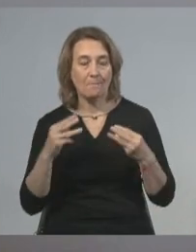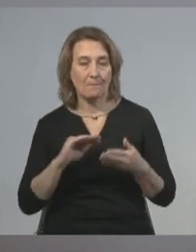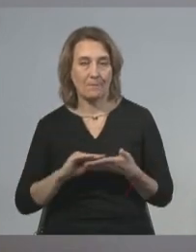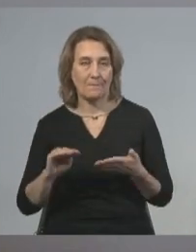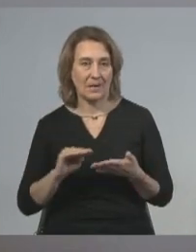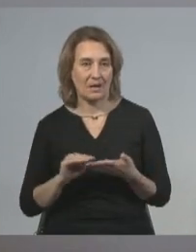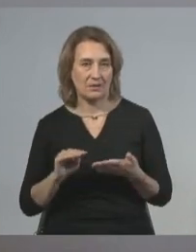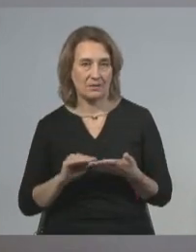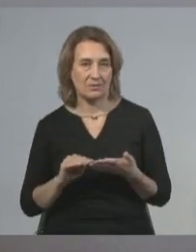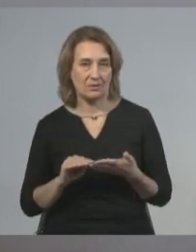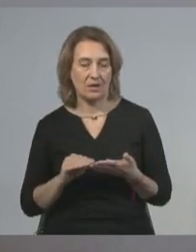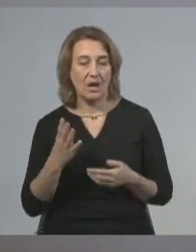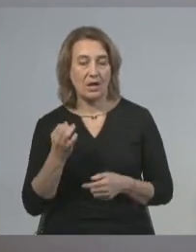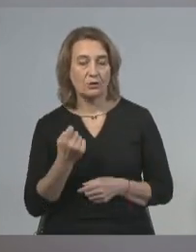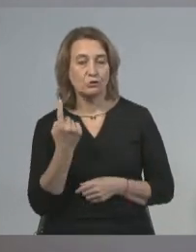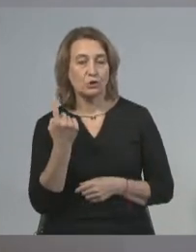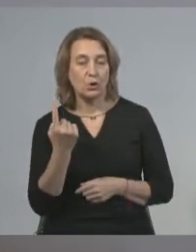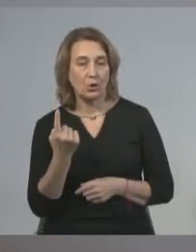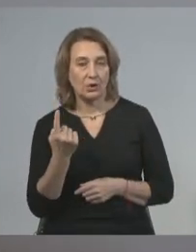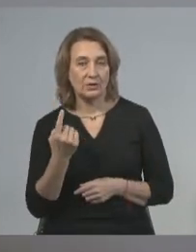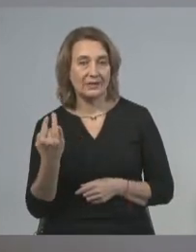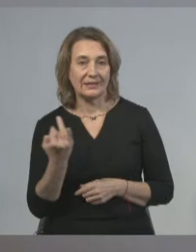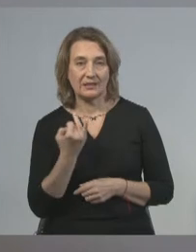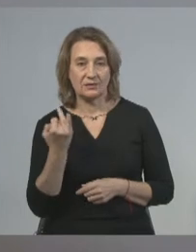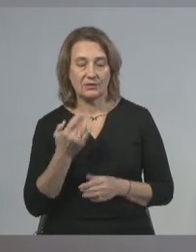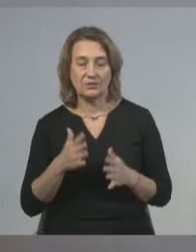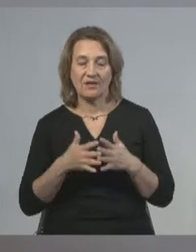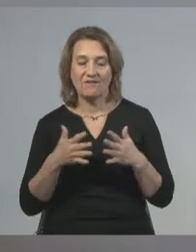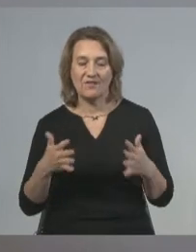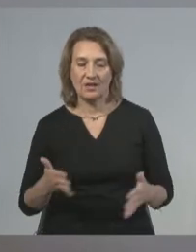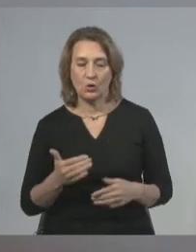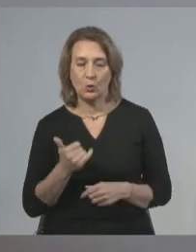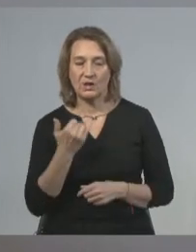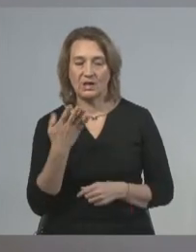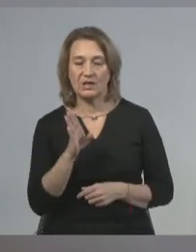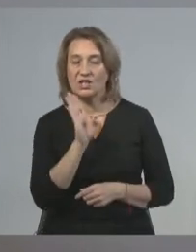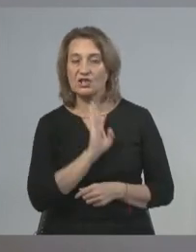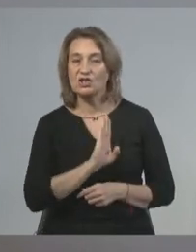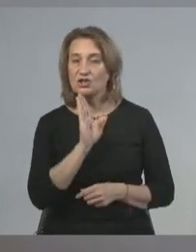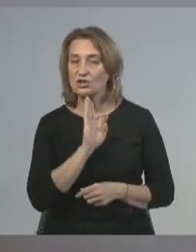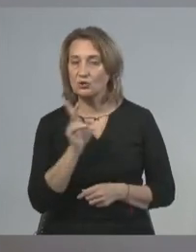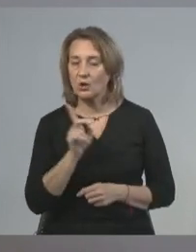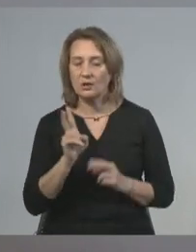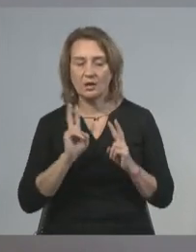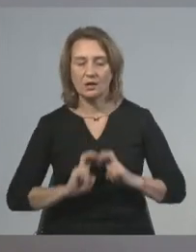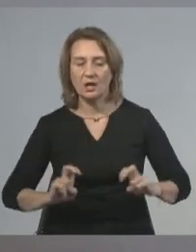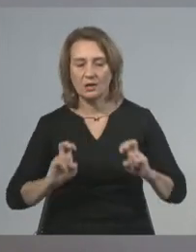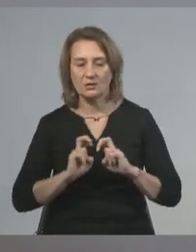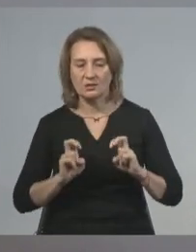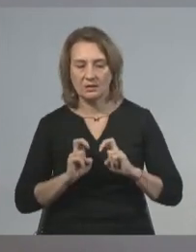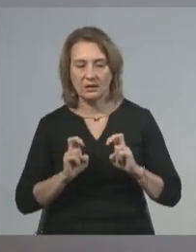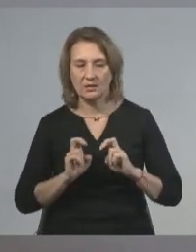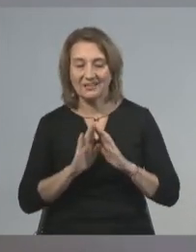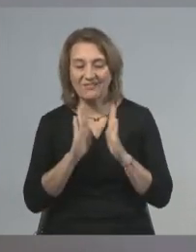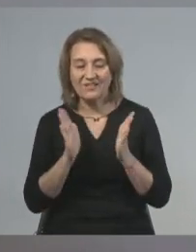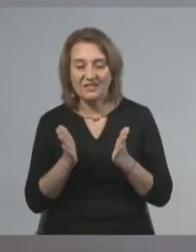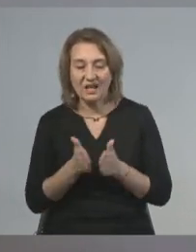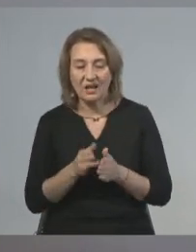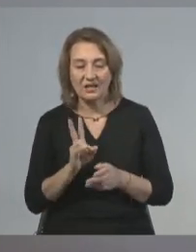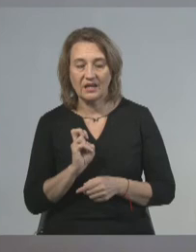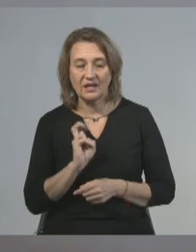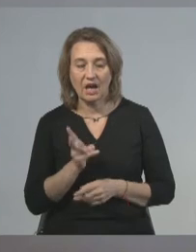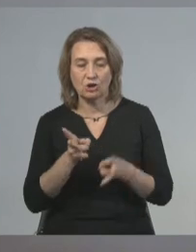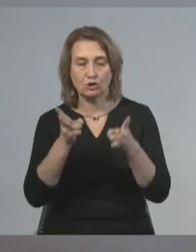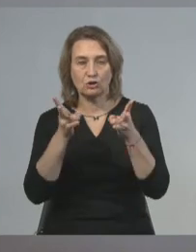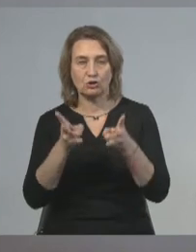aspects of this story is that large number of women do not perceive themselves as victims of violence so that is why like almost 60